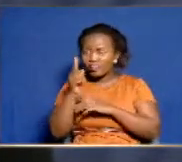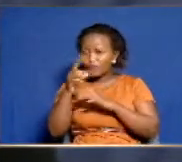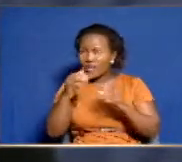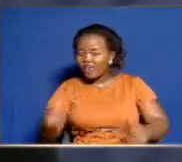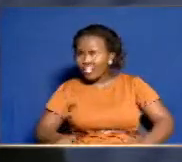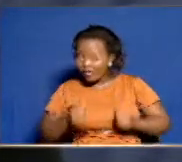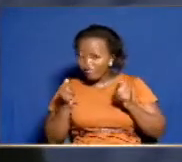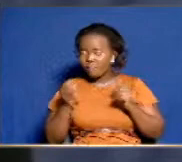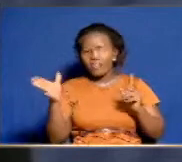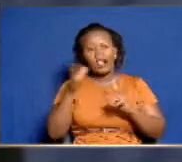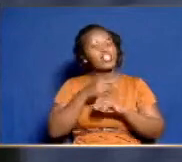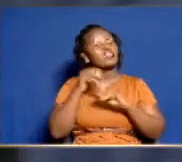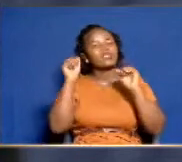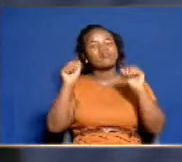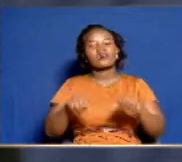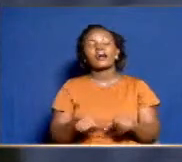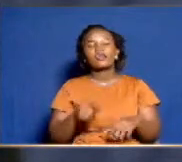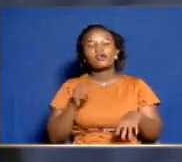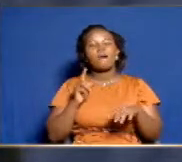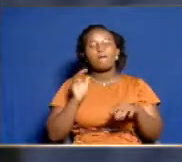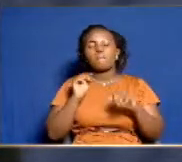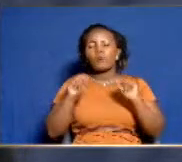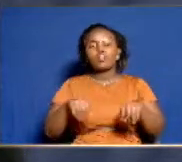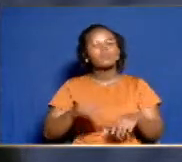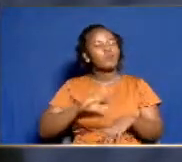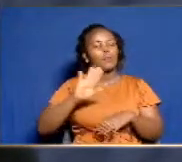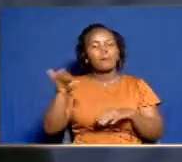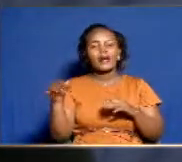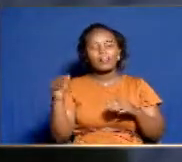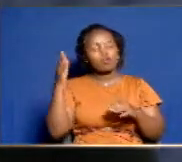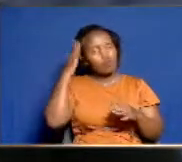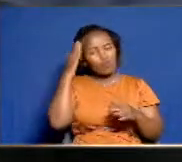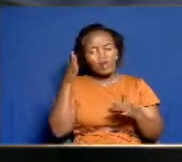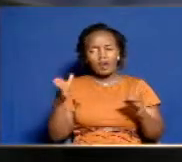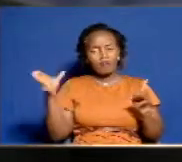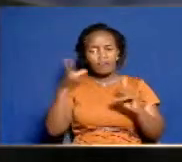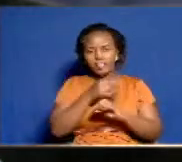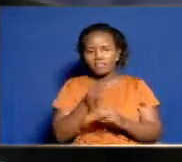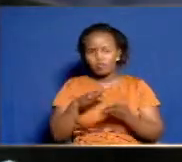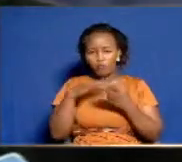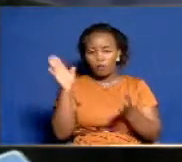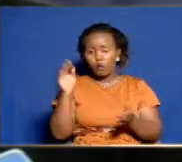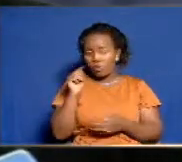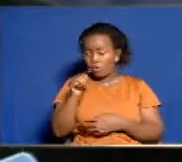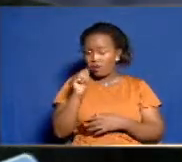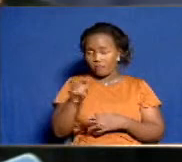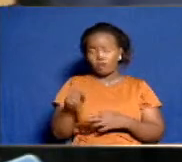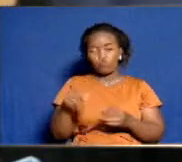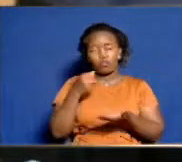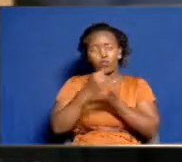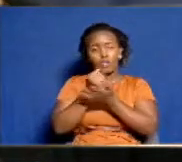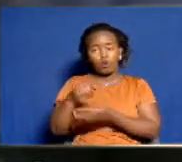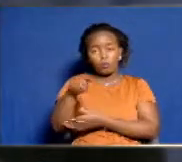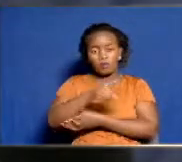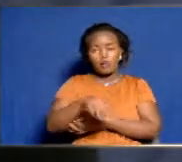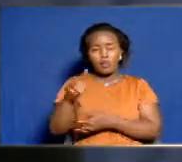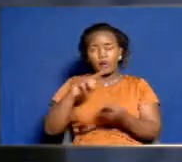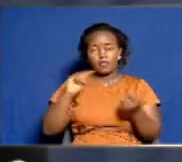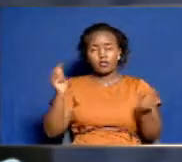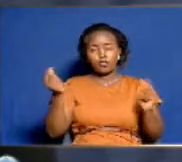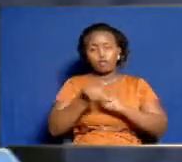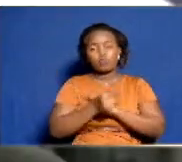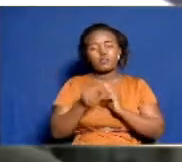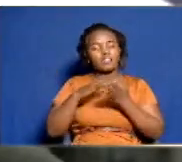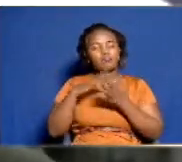have done a good job. You can go back home and know that you made an impact. Certainly this is something that's going to make change for a much